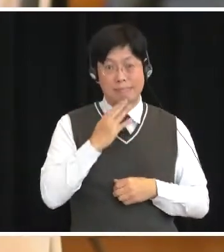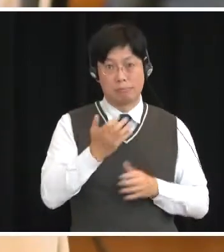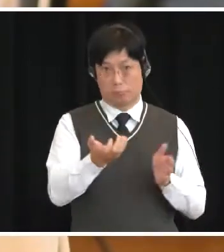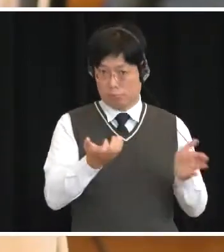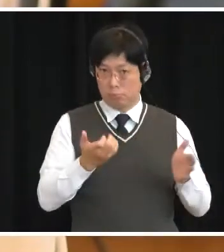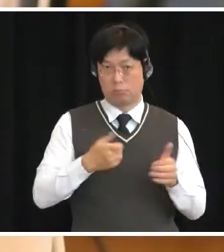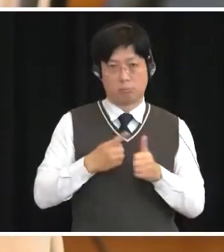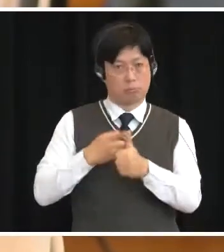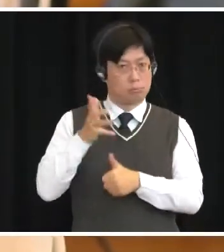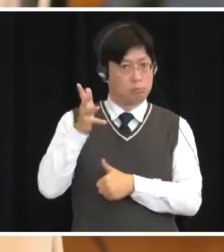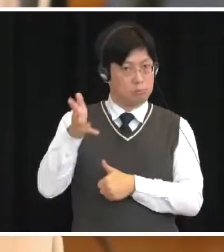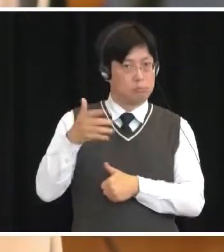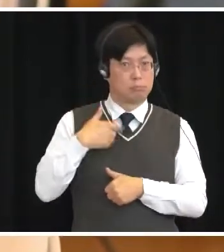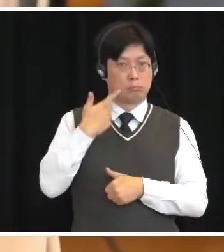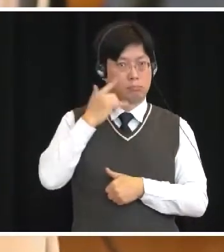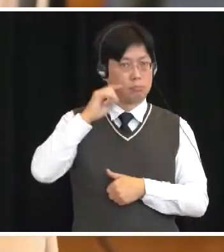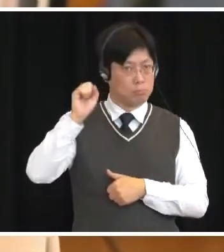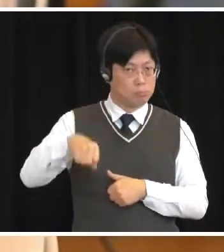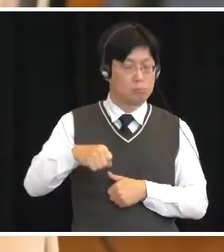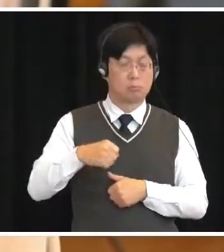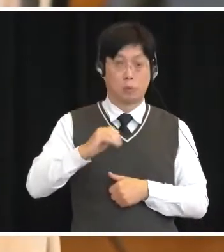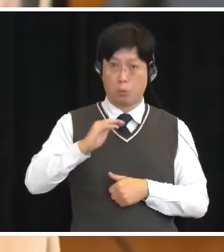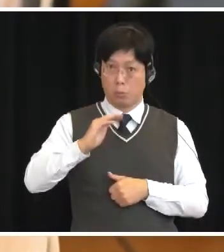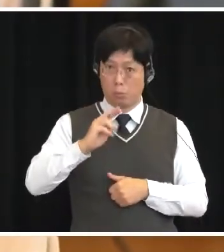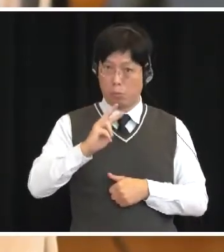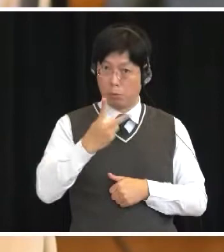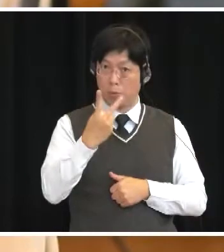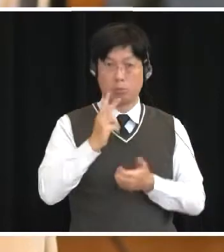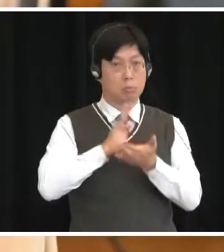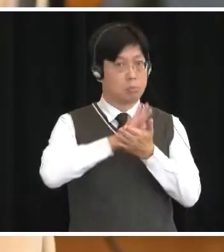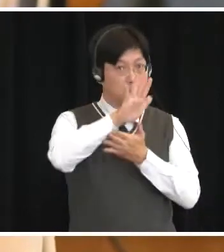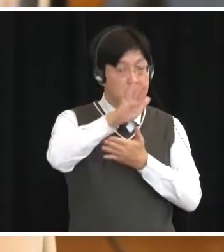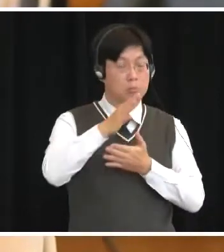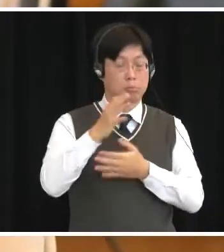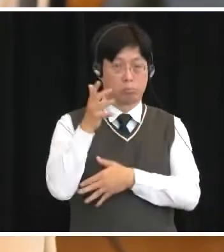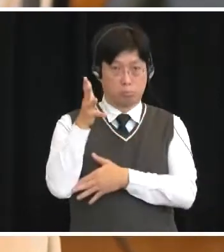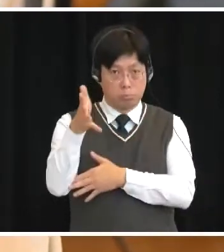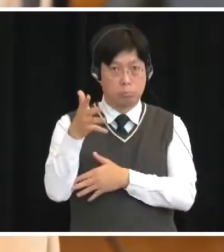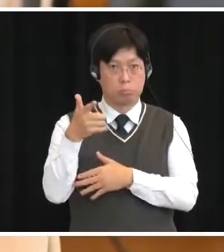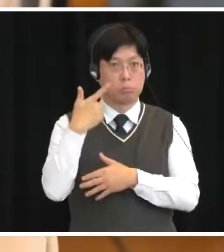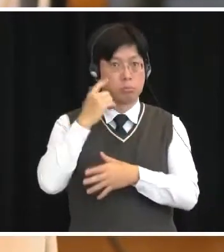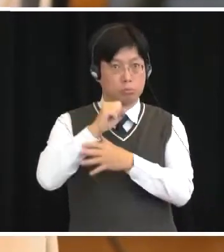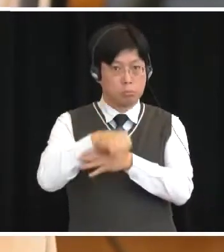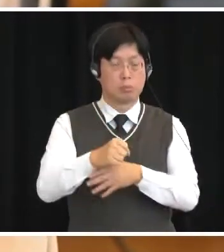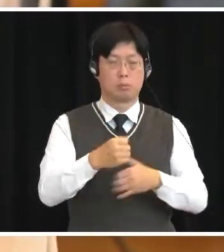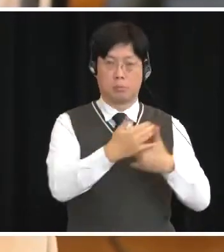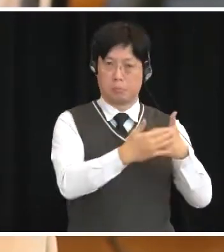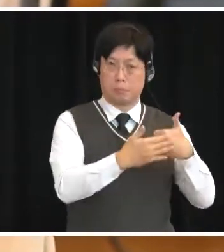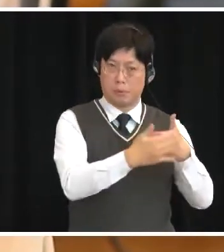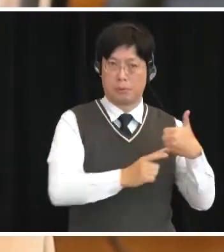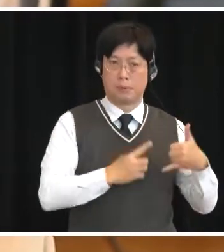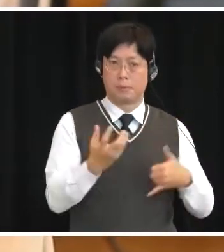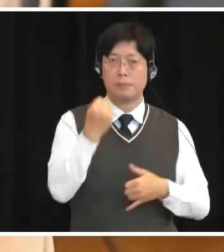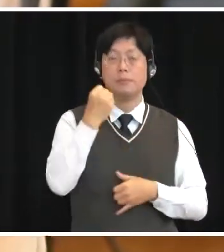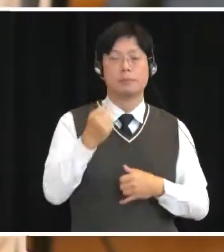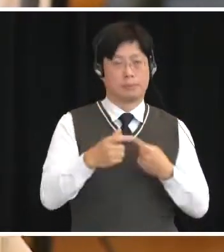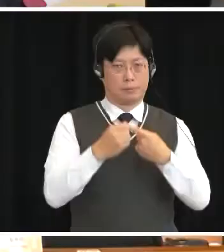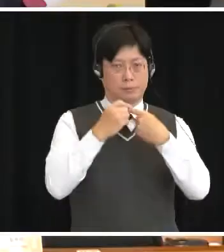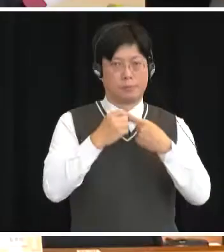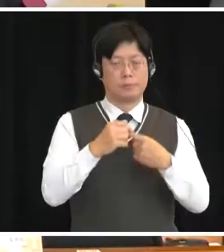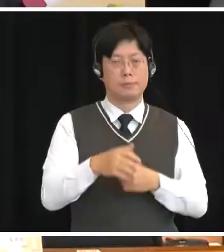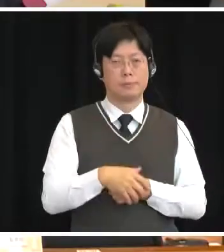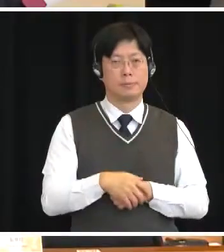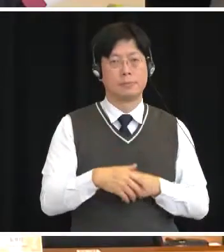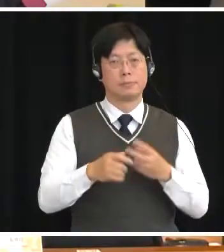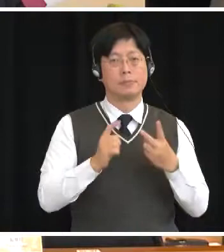So they can still engage in signing contracts, but consent from their parents will